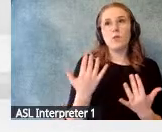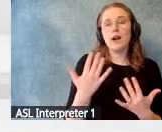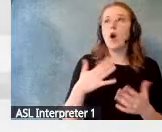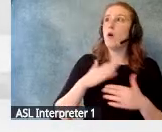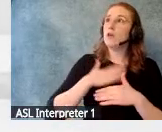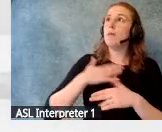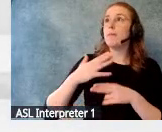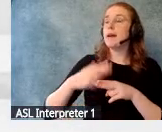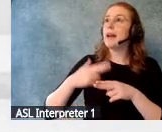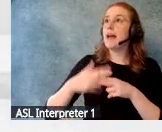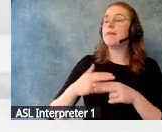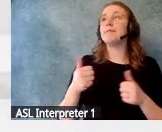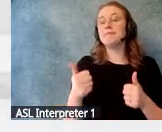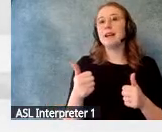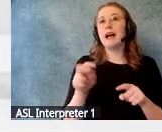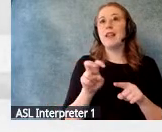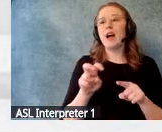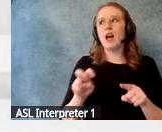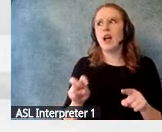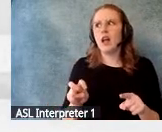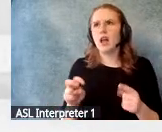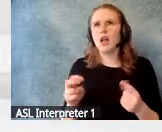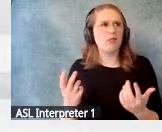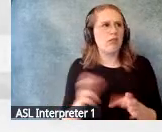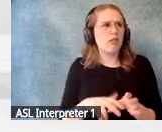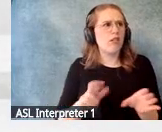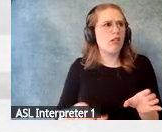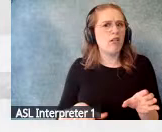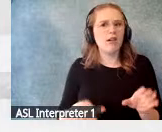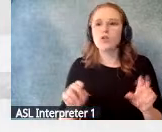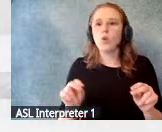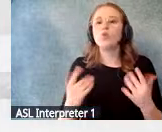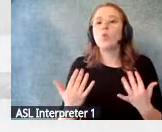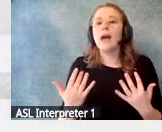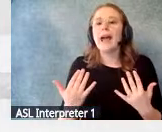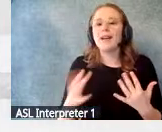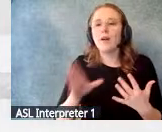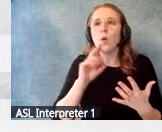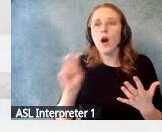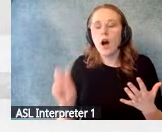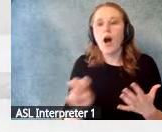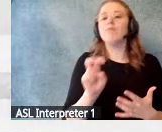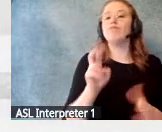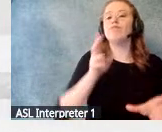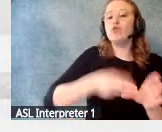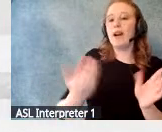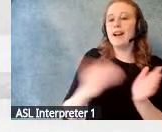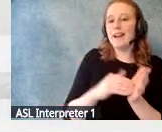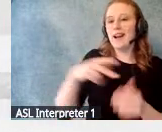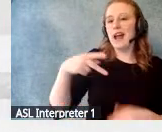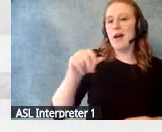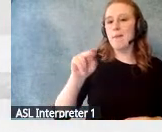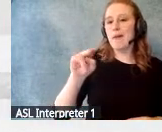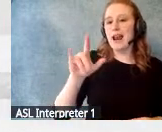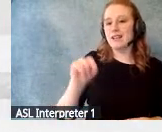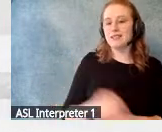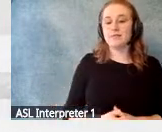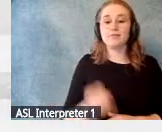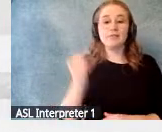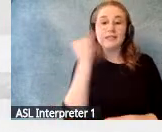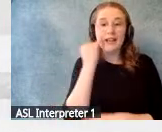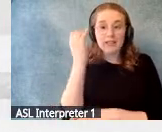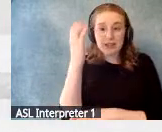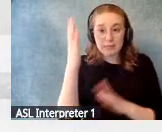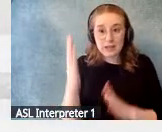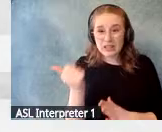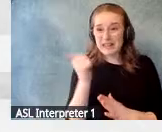meeting, but you should be joining as a panelist shortly. If speakers experience any